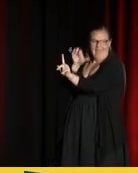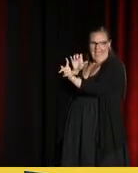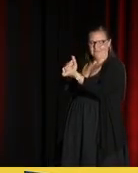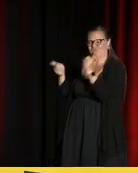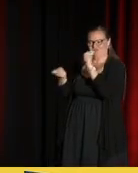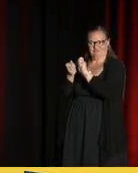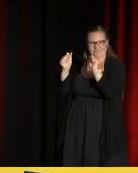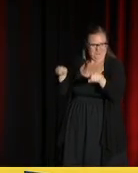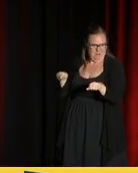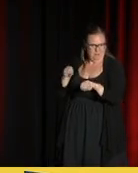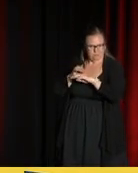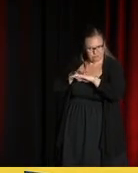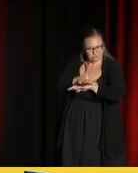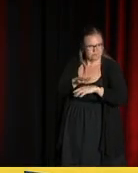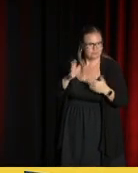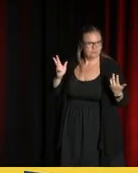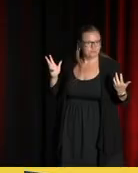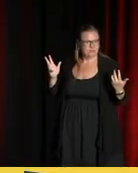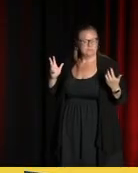everything.